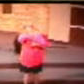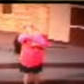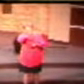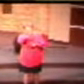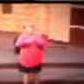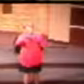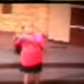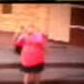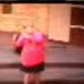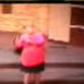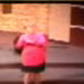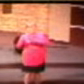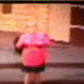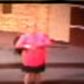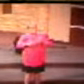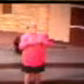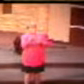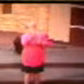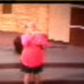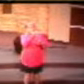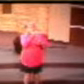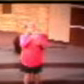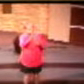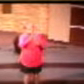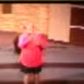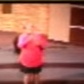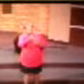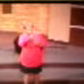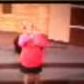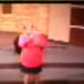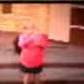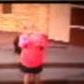who wrote words like this. You'll see them on the screen.